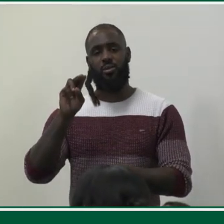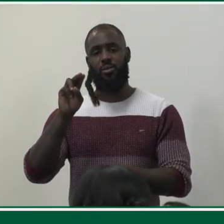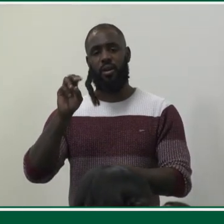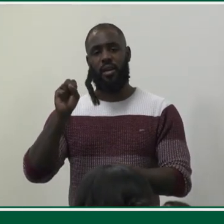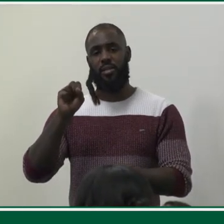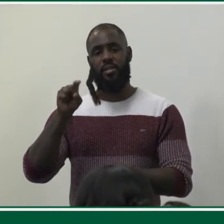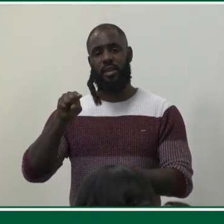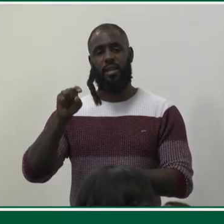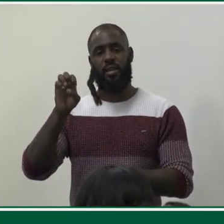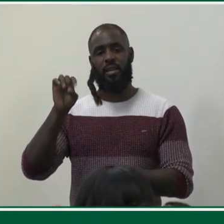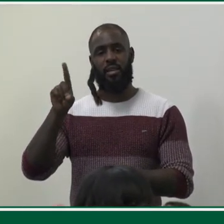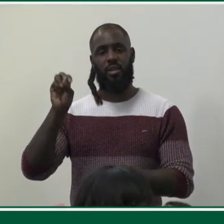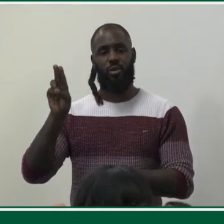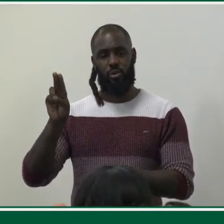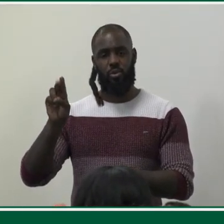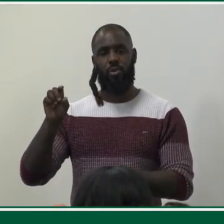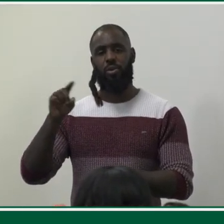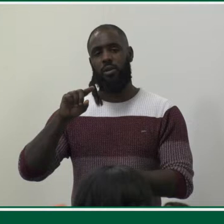csus.edu/BHC.